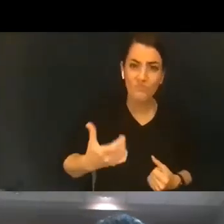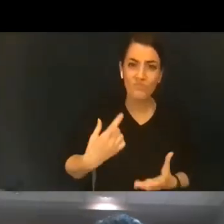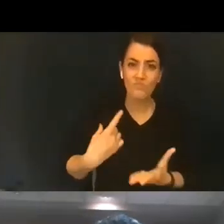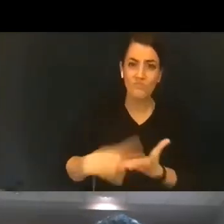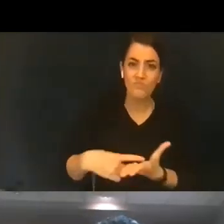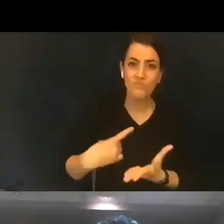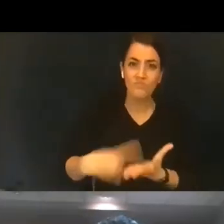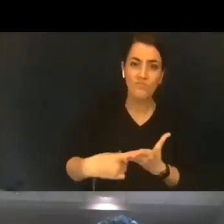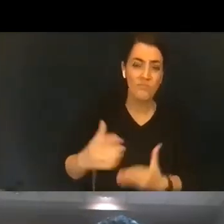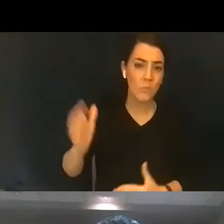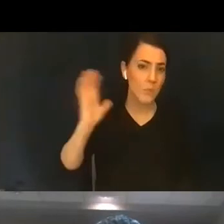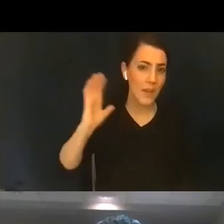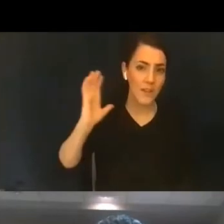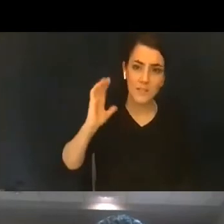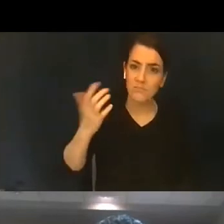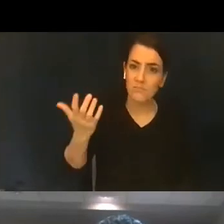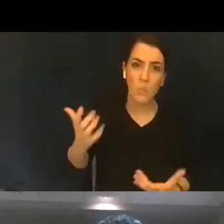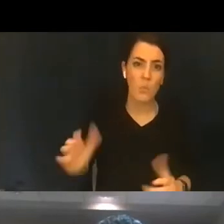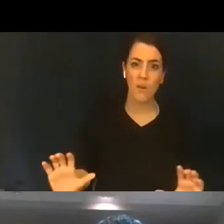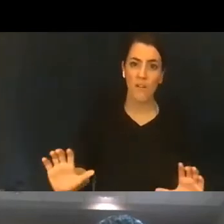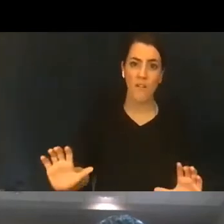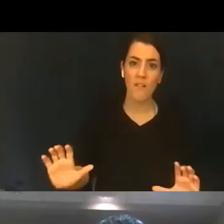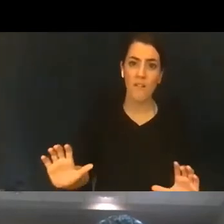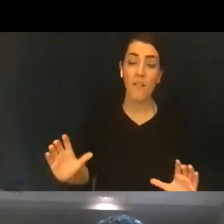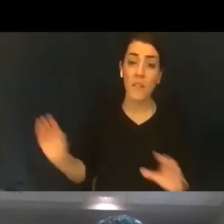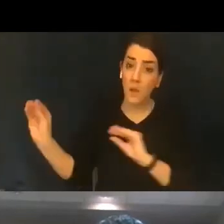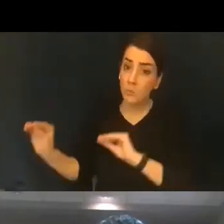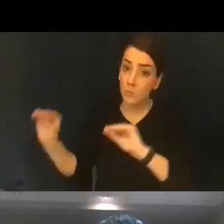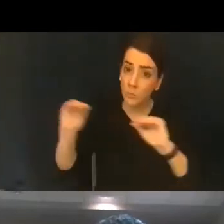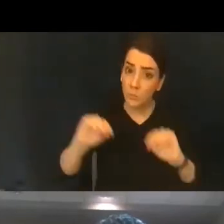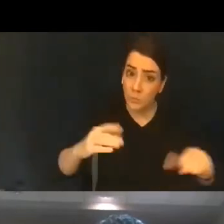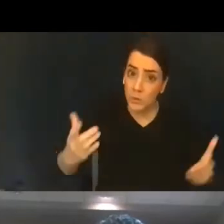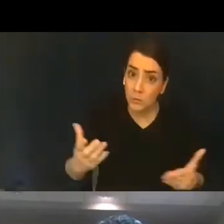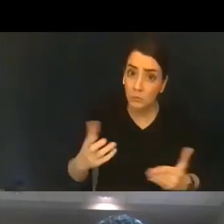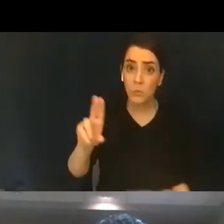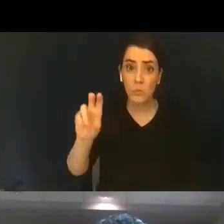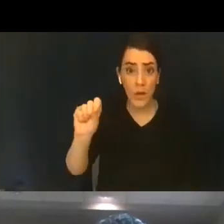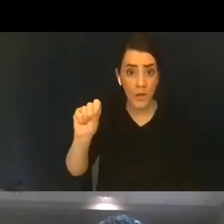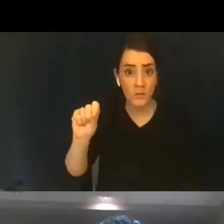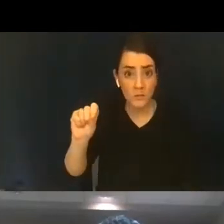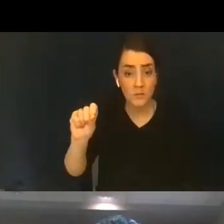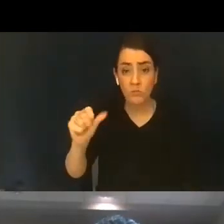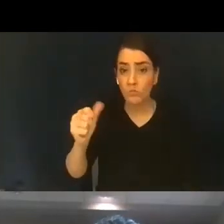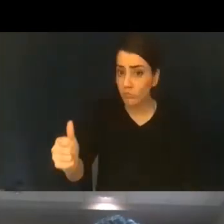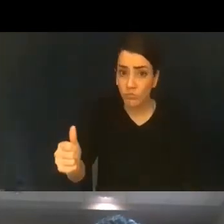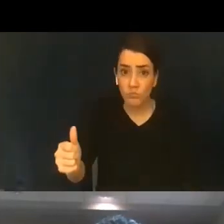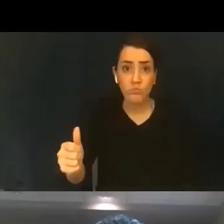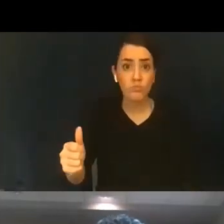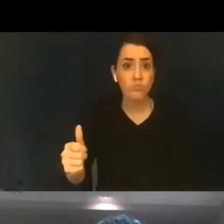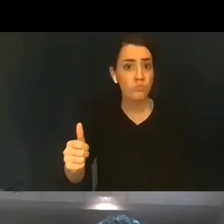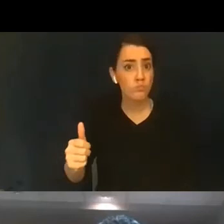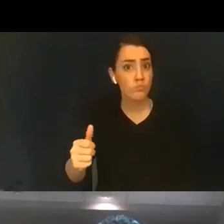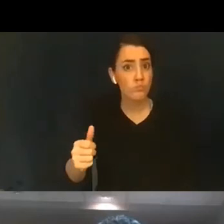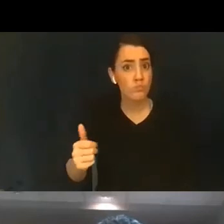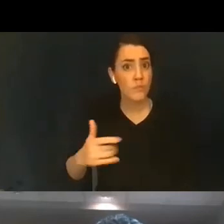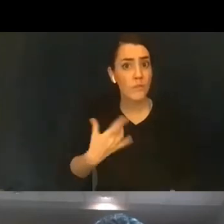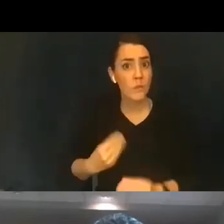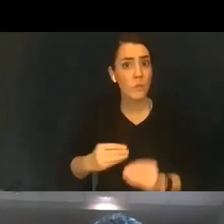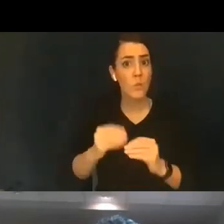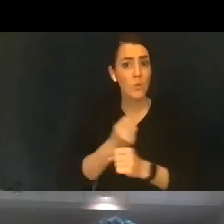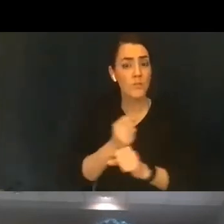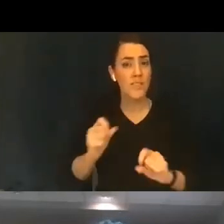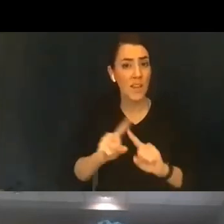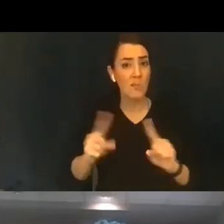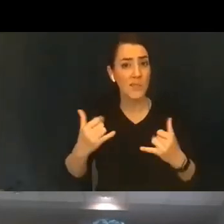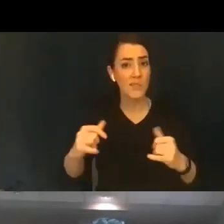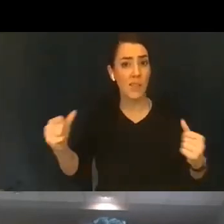but they're still in fear of maybe other members of the community might discover what they did in the